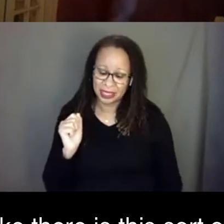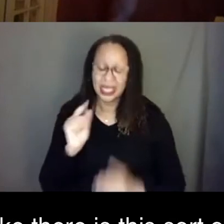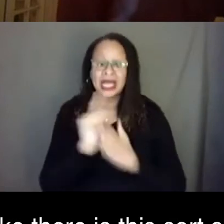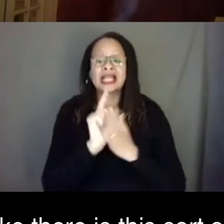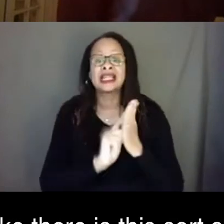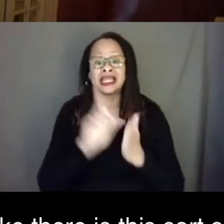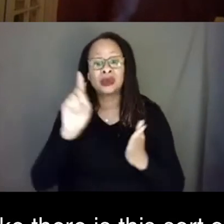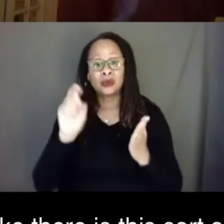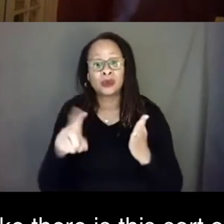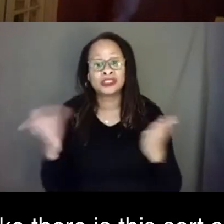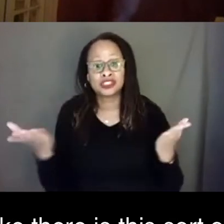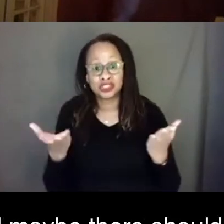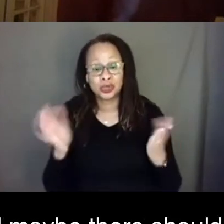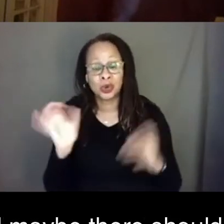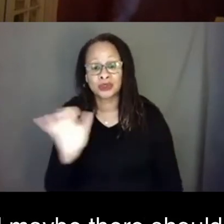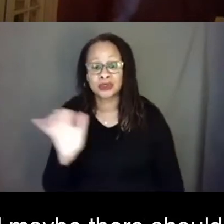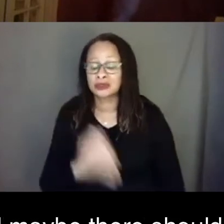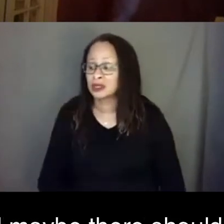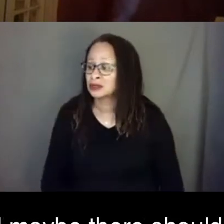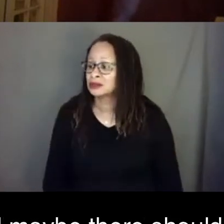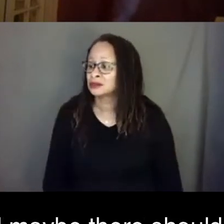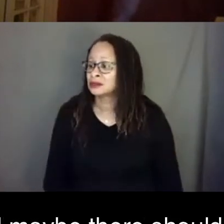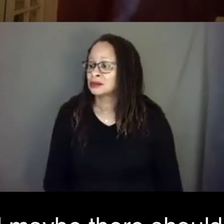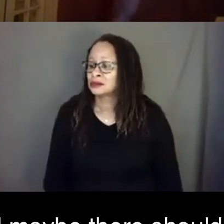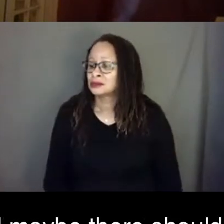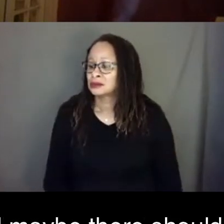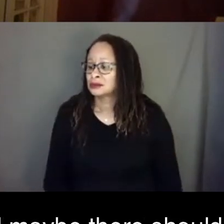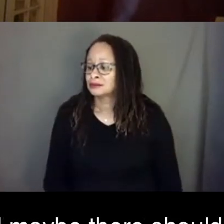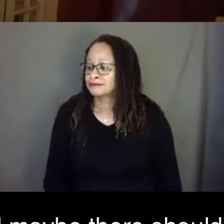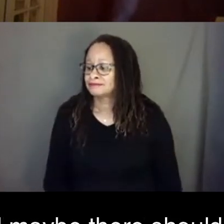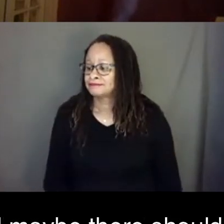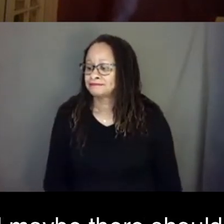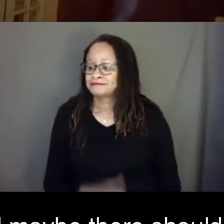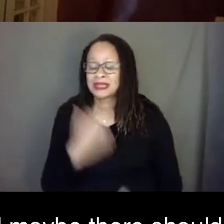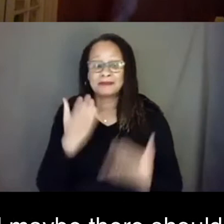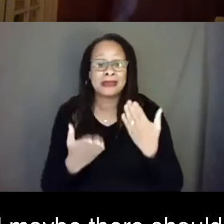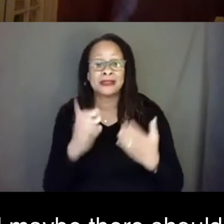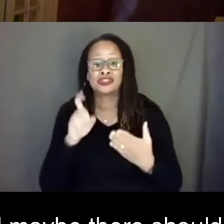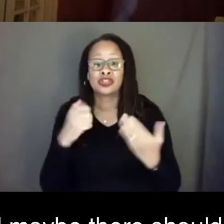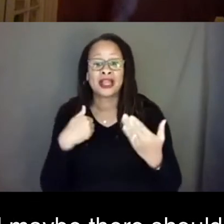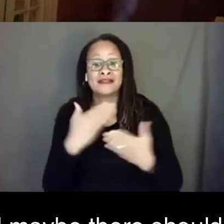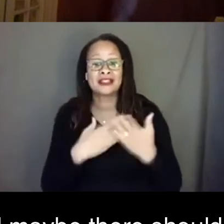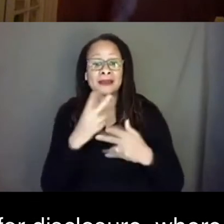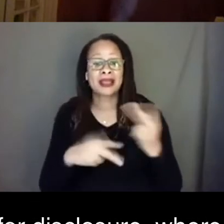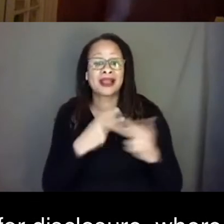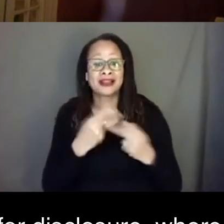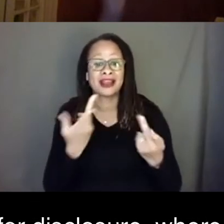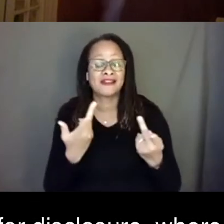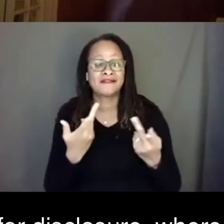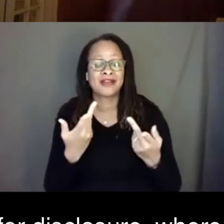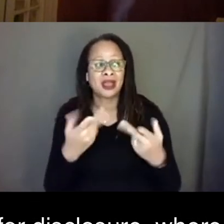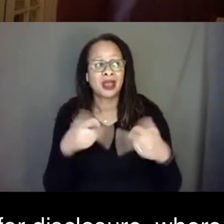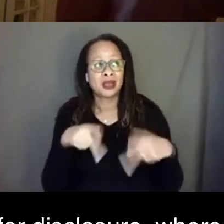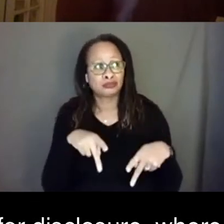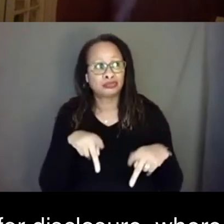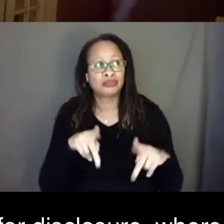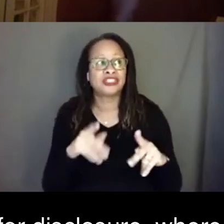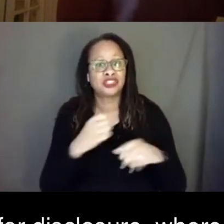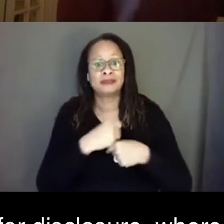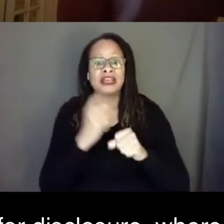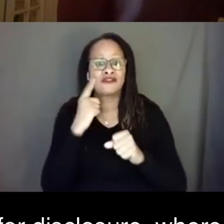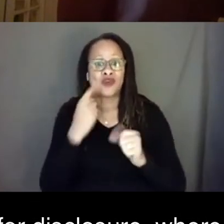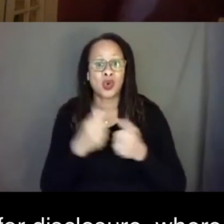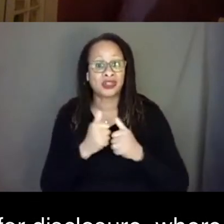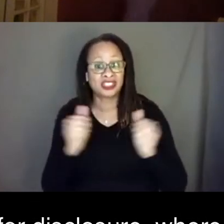question here as well, you know, and maybe there should be some kind of provision made for disclosure where